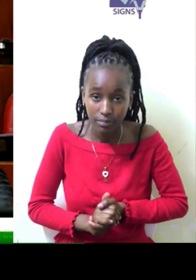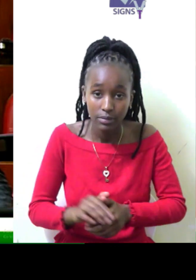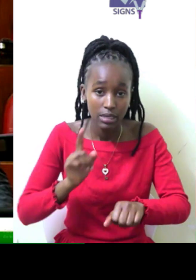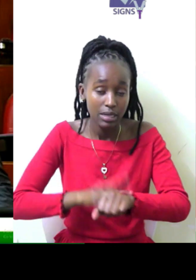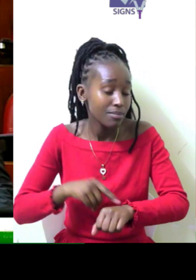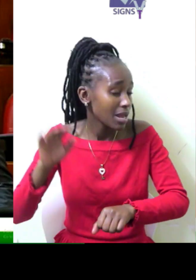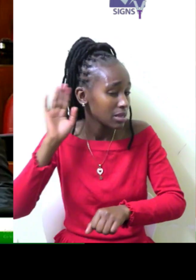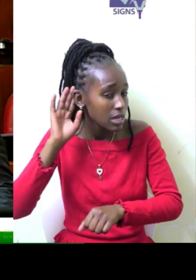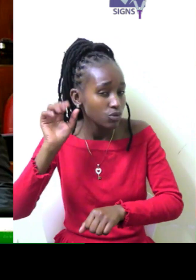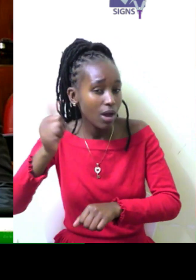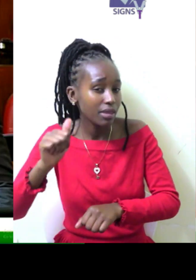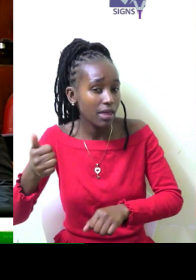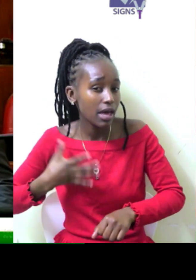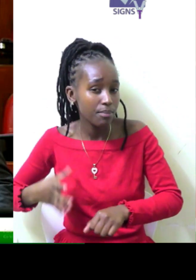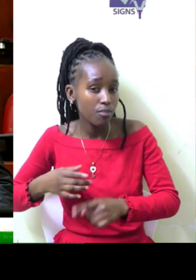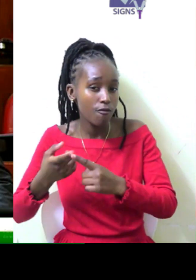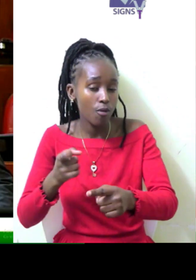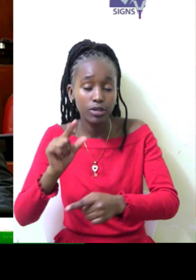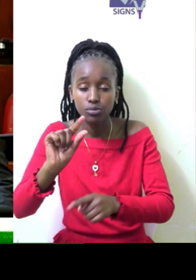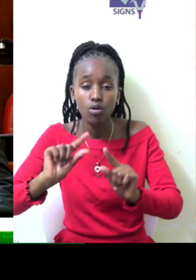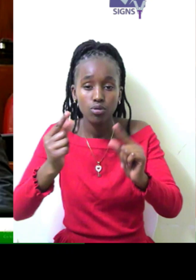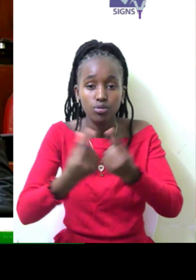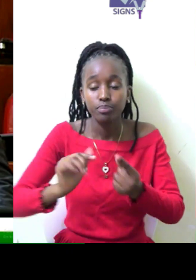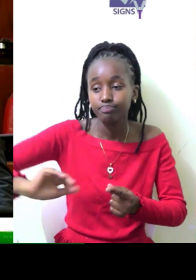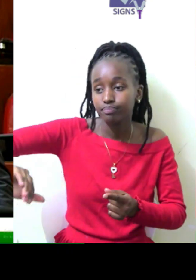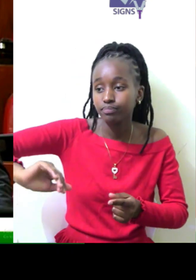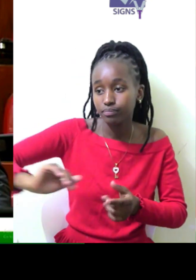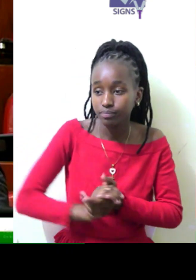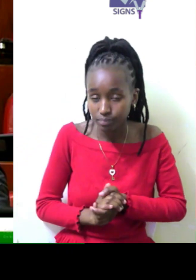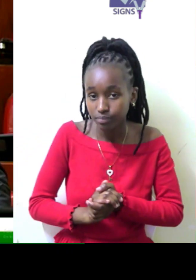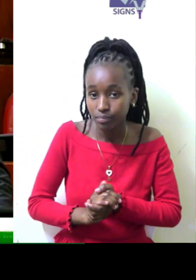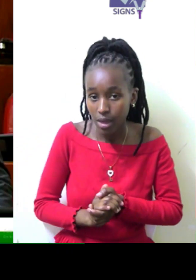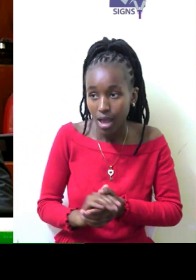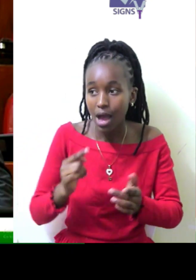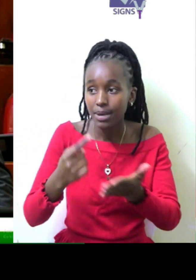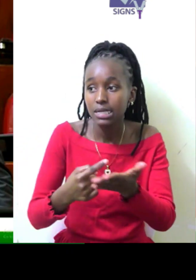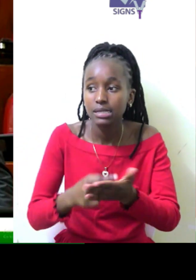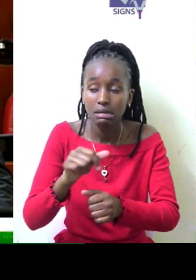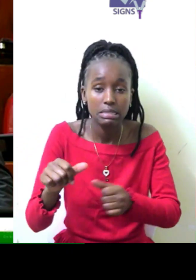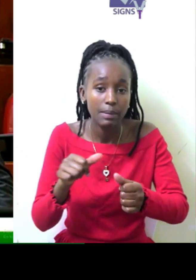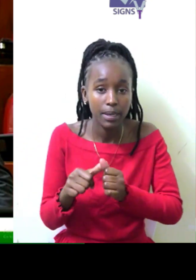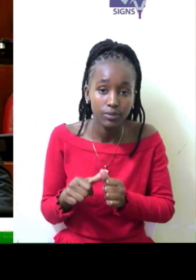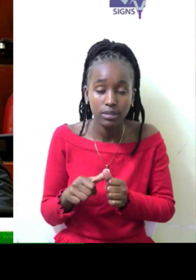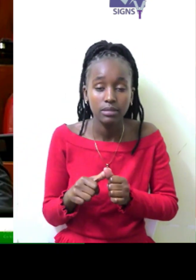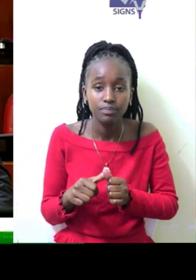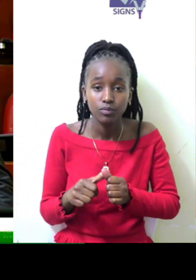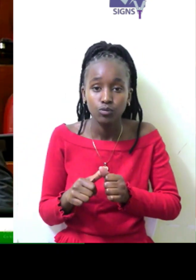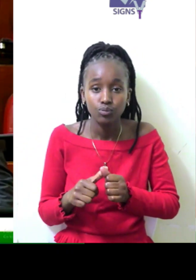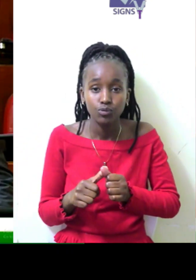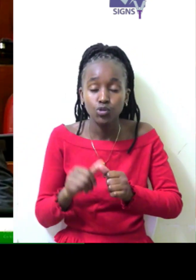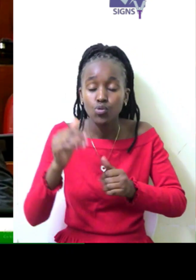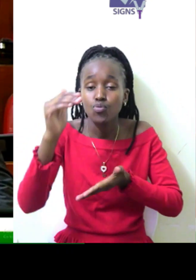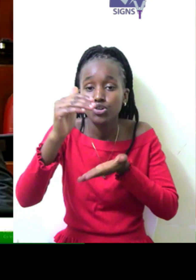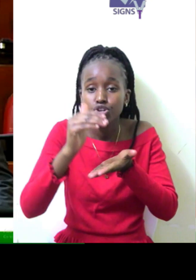minority side, and I listened keenly to Honorable Otiende Amollo, when he raised issue in terms of, cutting down the